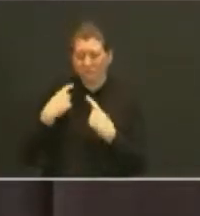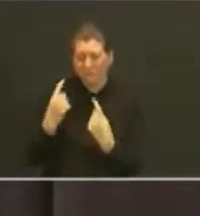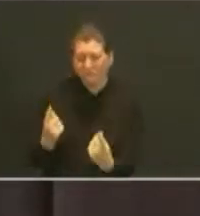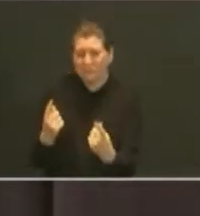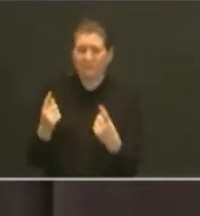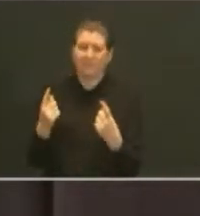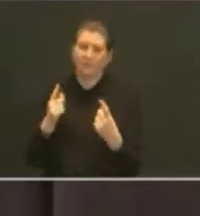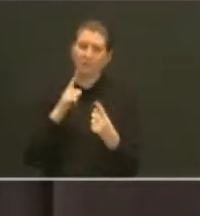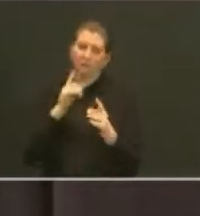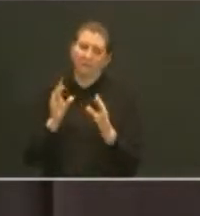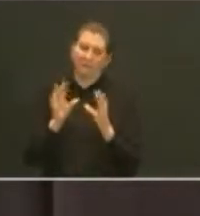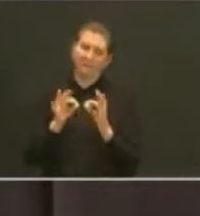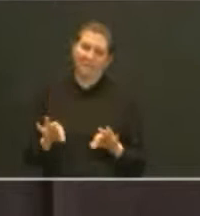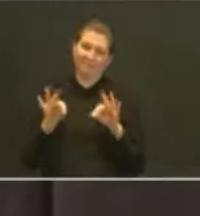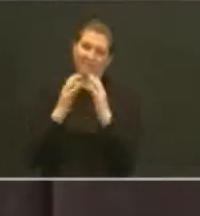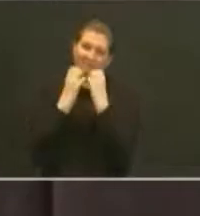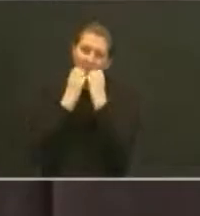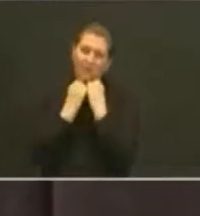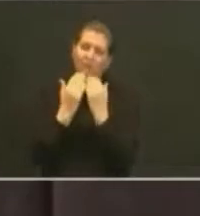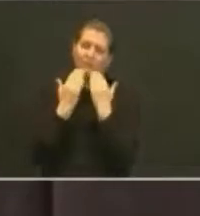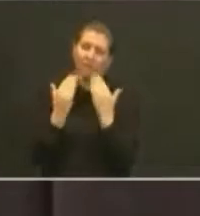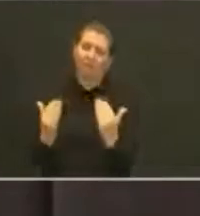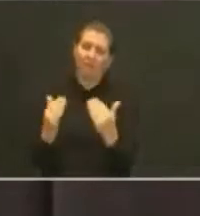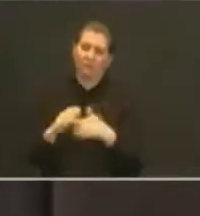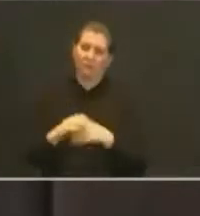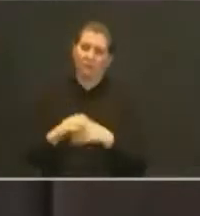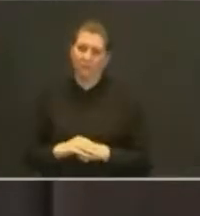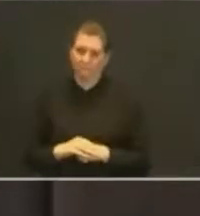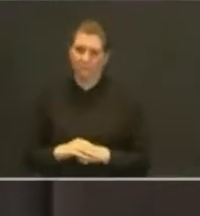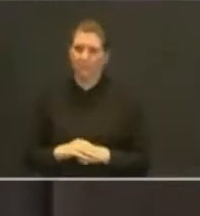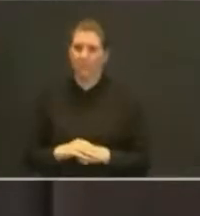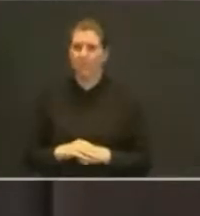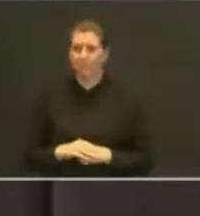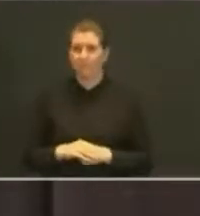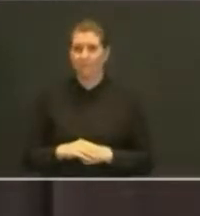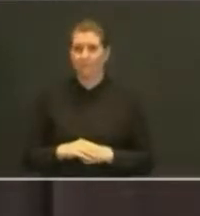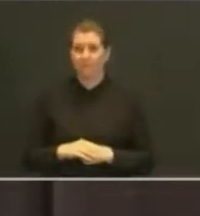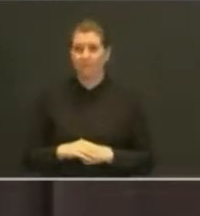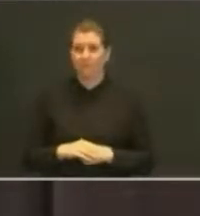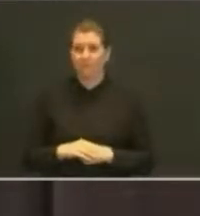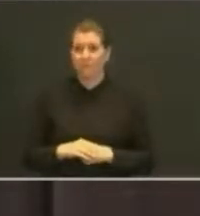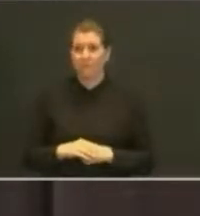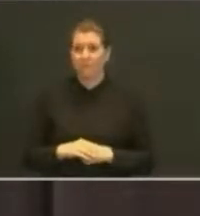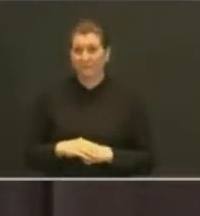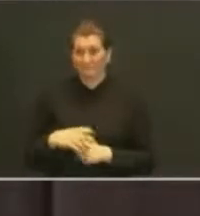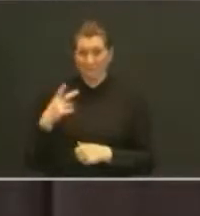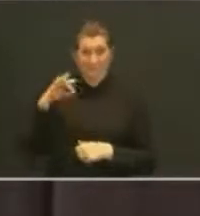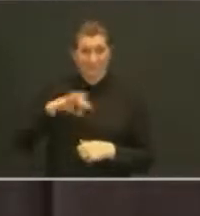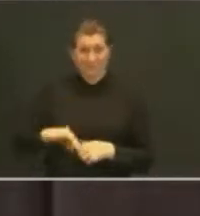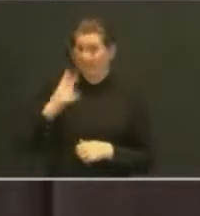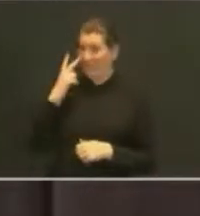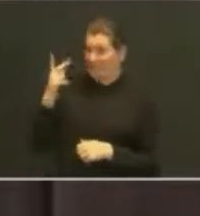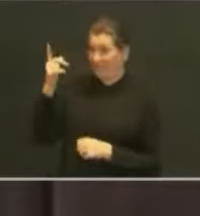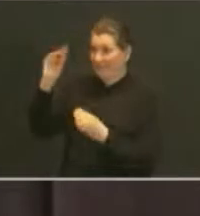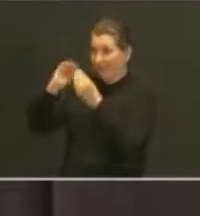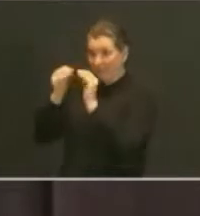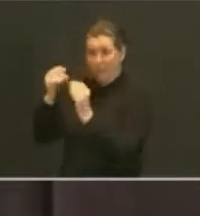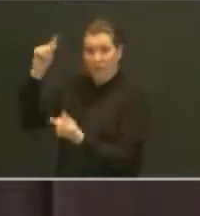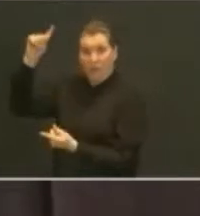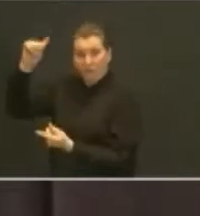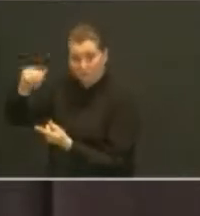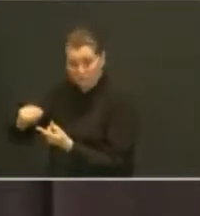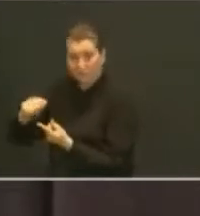sacrifices. So I want to thank you. It does pay off in that bigger picture. Our overall